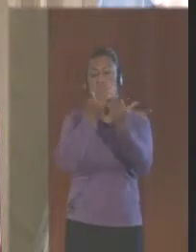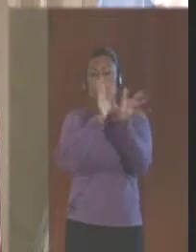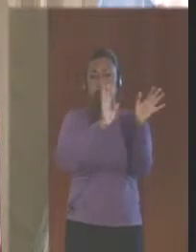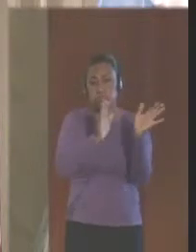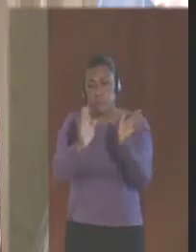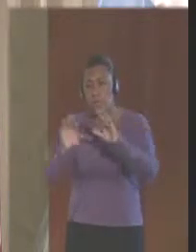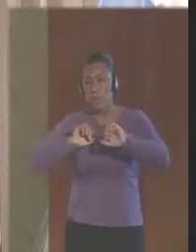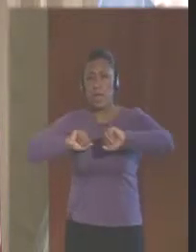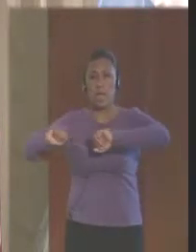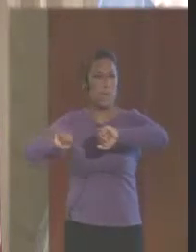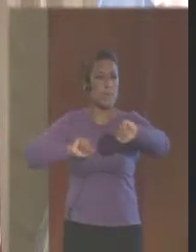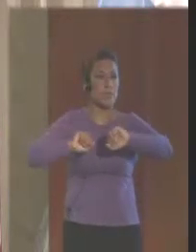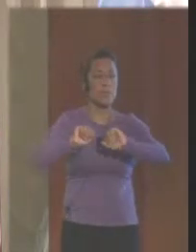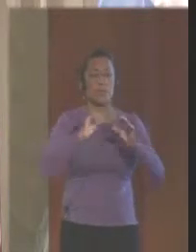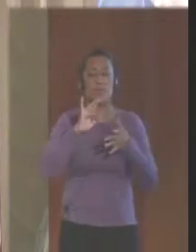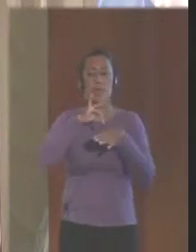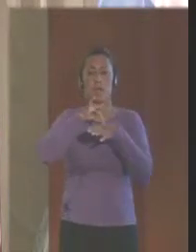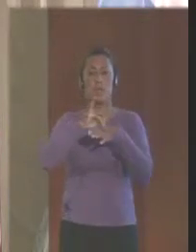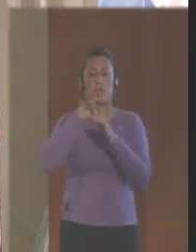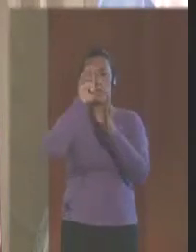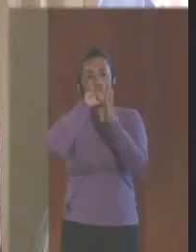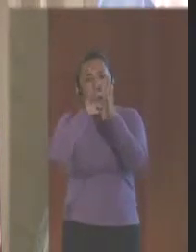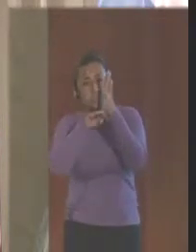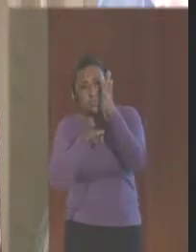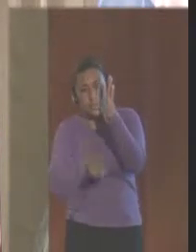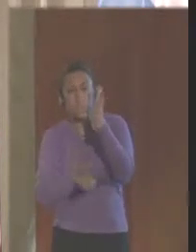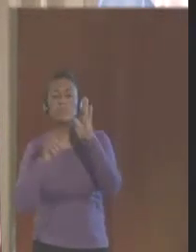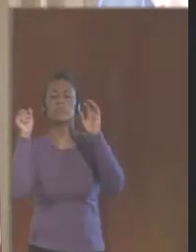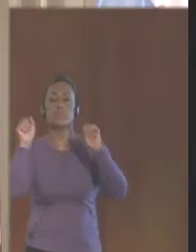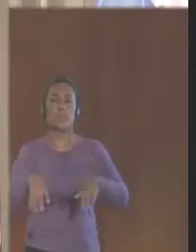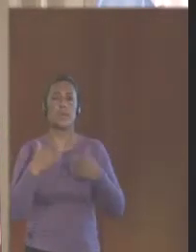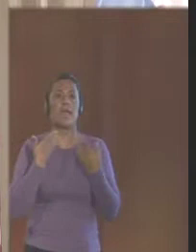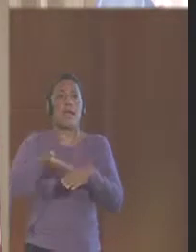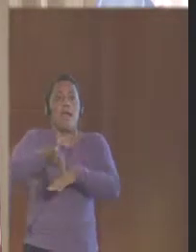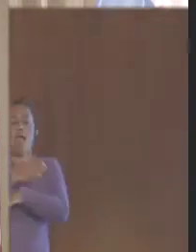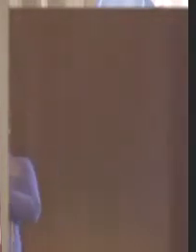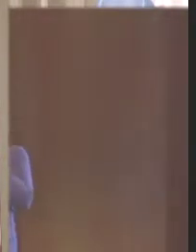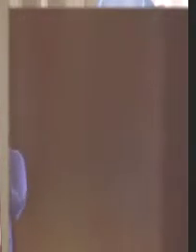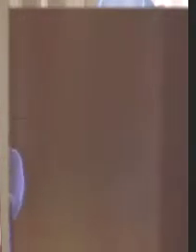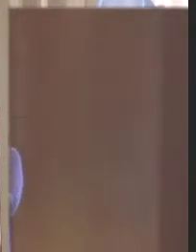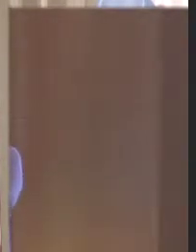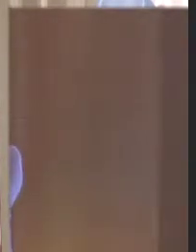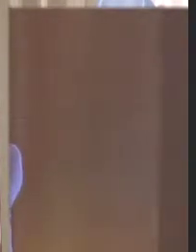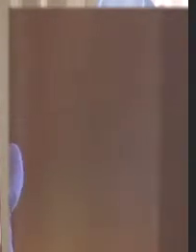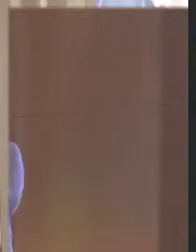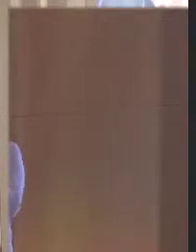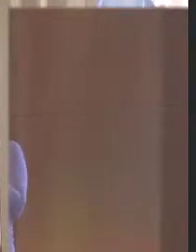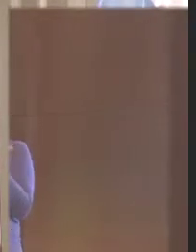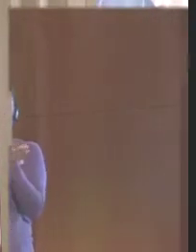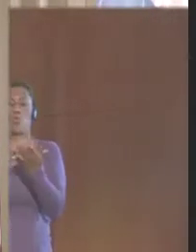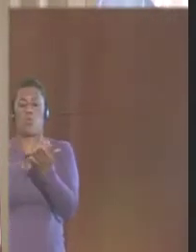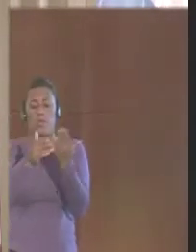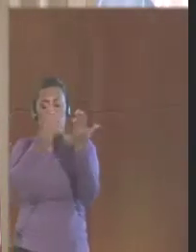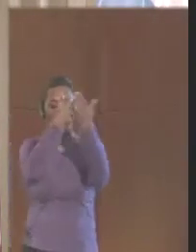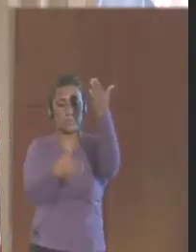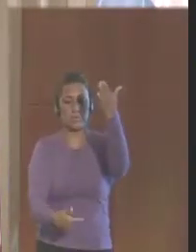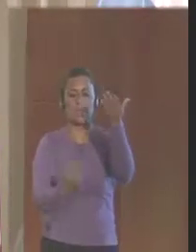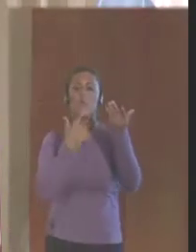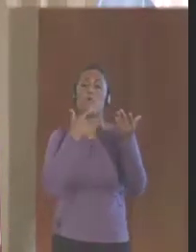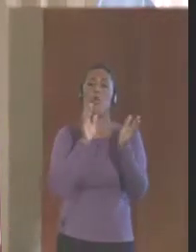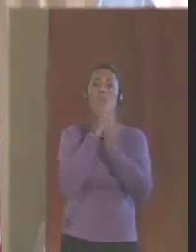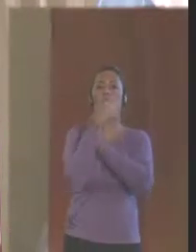has been informed by relevant guiding documents, such as the Comprehensive Disaster